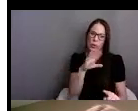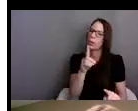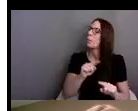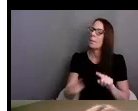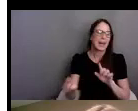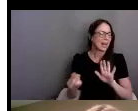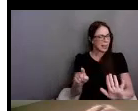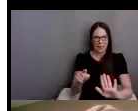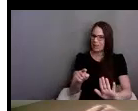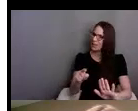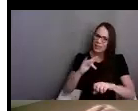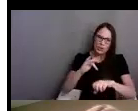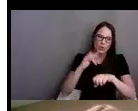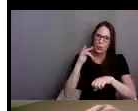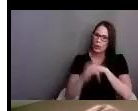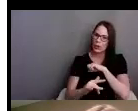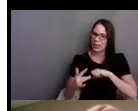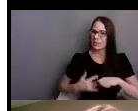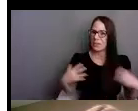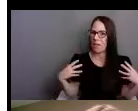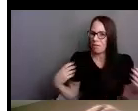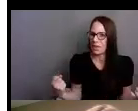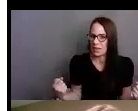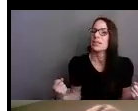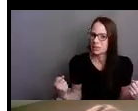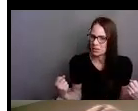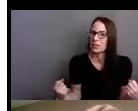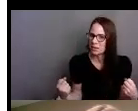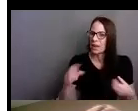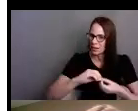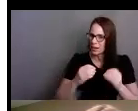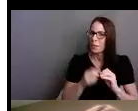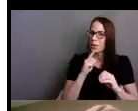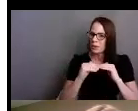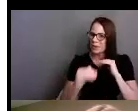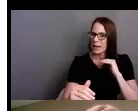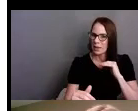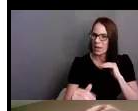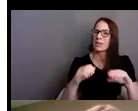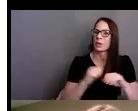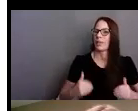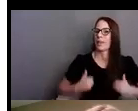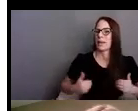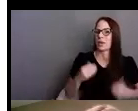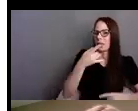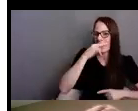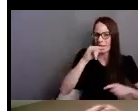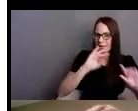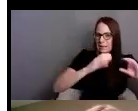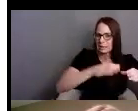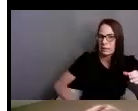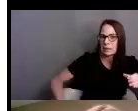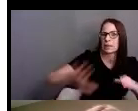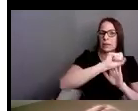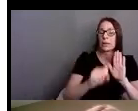feel confident that those numbers are truly stabilizing in younger kids in the state. And overall, we are seeing a little bit more